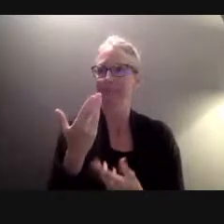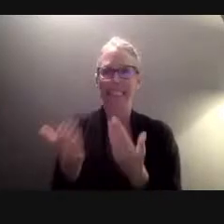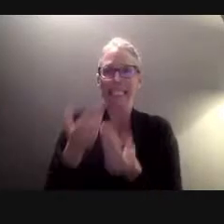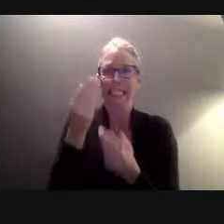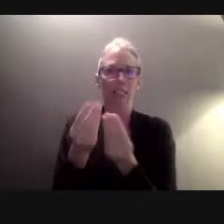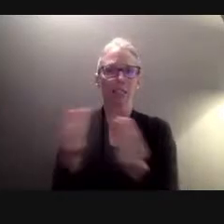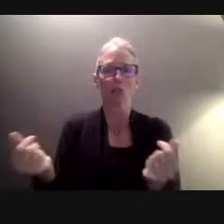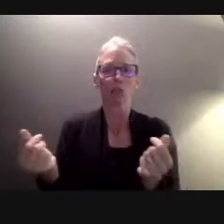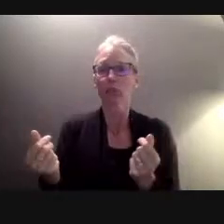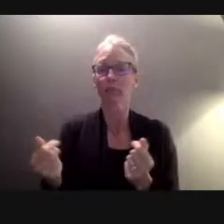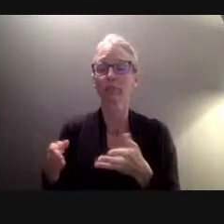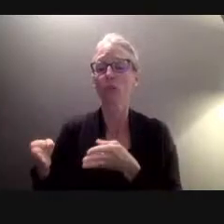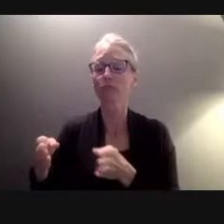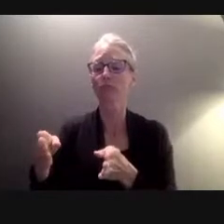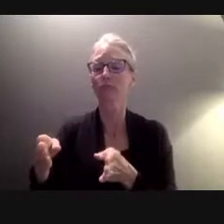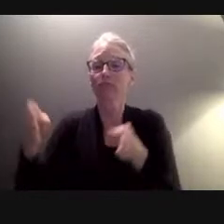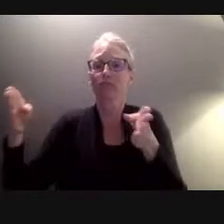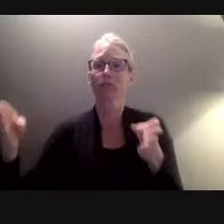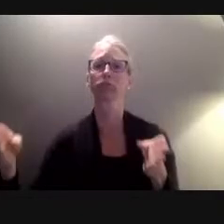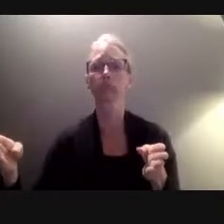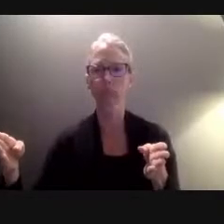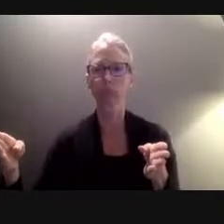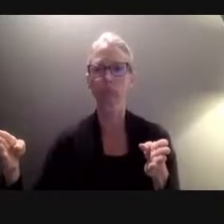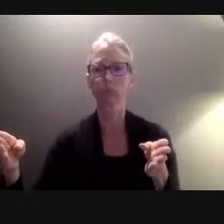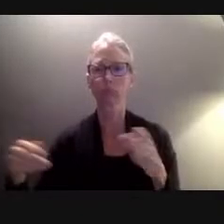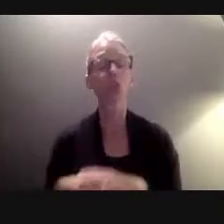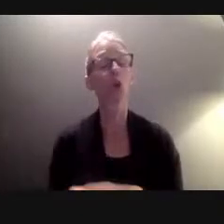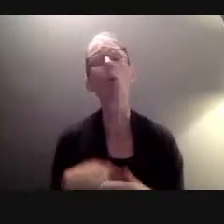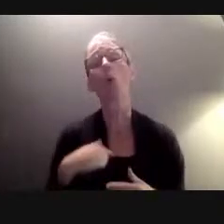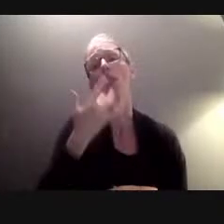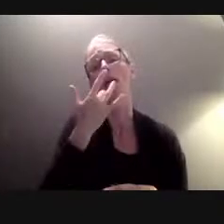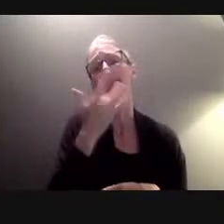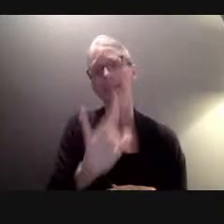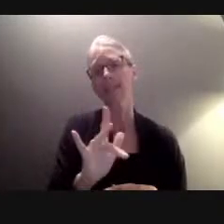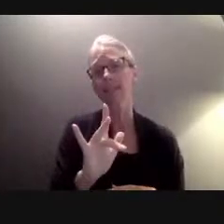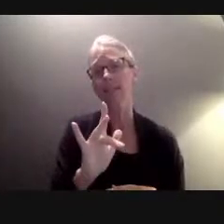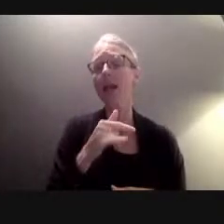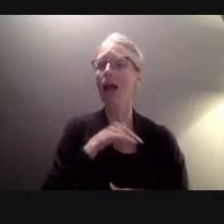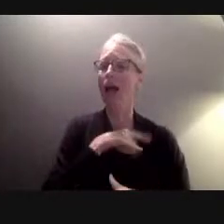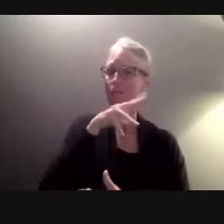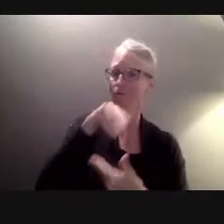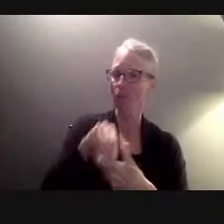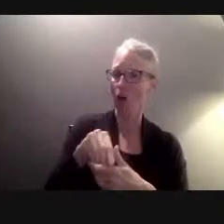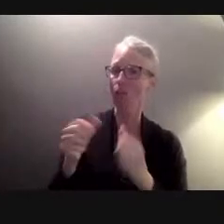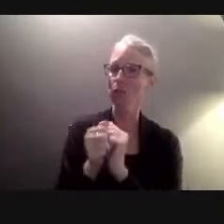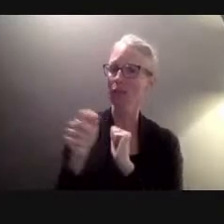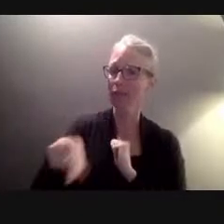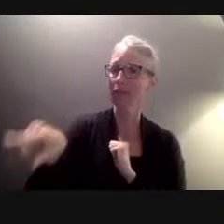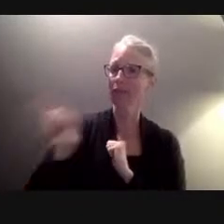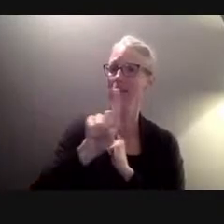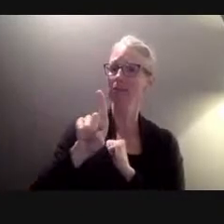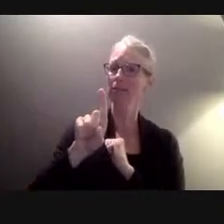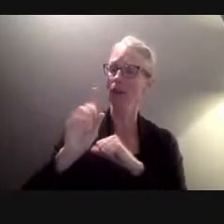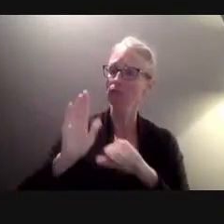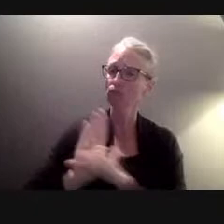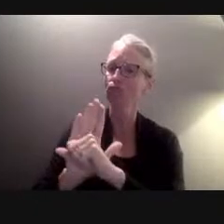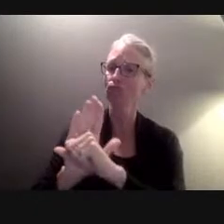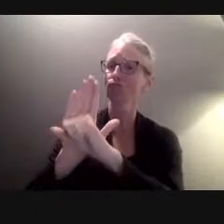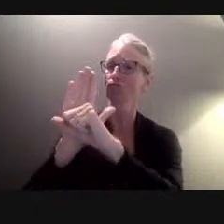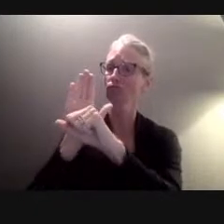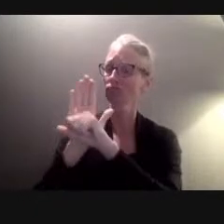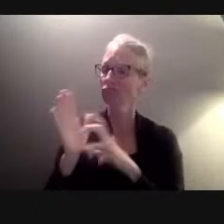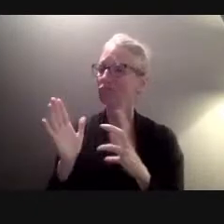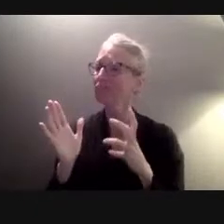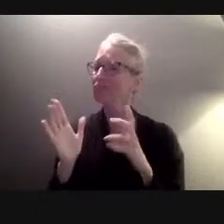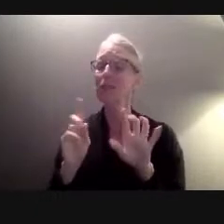a part of that and build relationships and advocate for people that we all